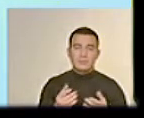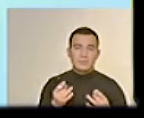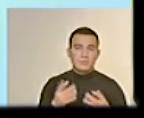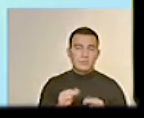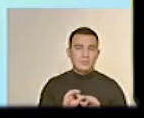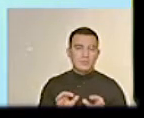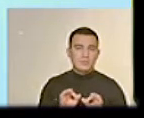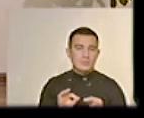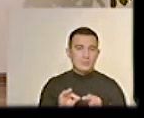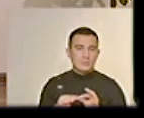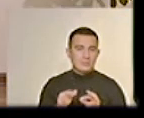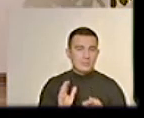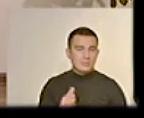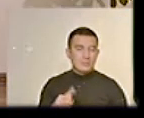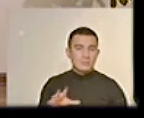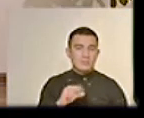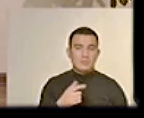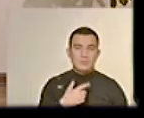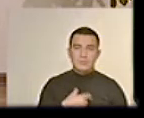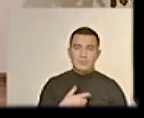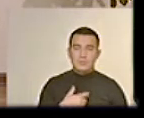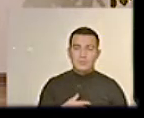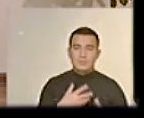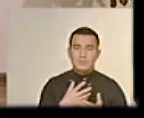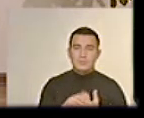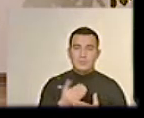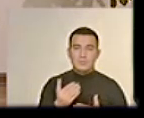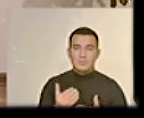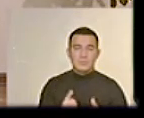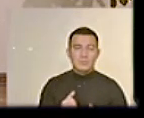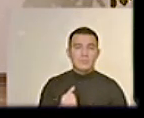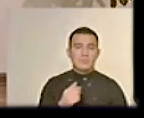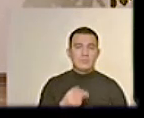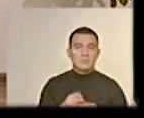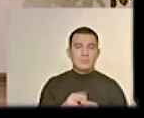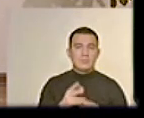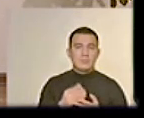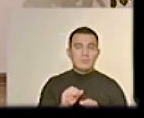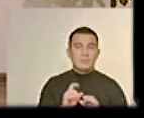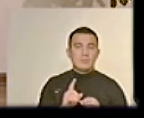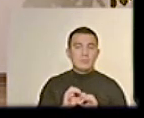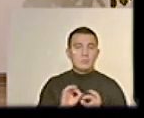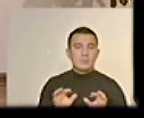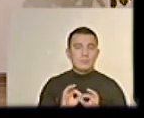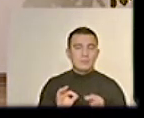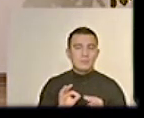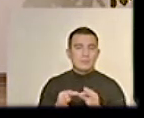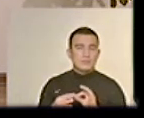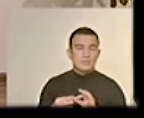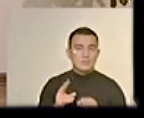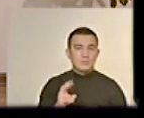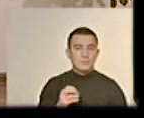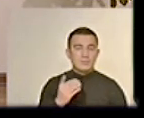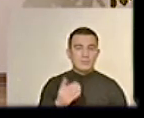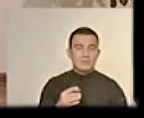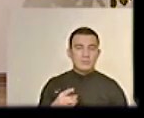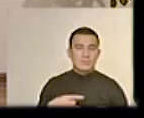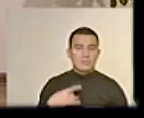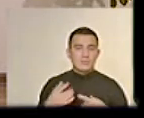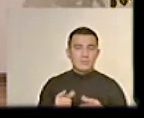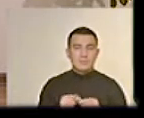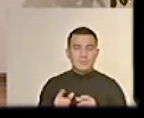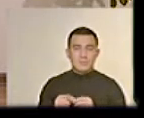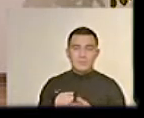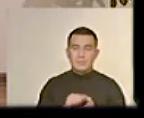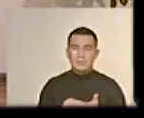tushuntirib beraman. Siz o'zingiz mustaqil ravishda ushbu tushuntirgan ma'lumotlarimni reaksiya ko'rinishida yozib